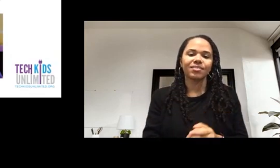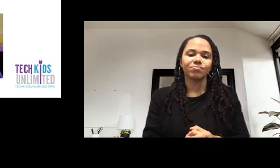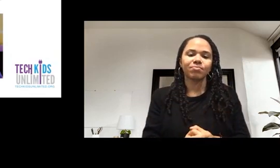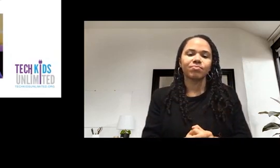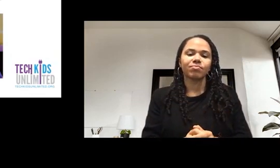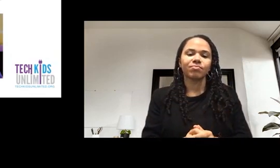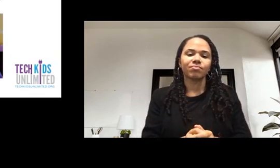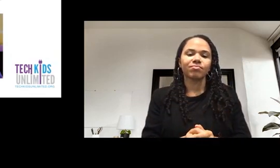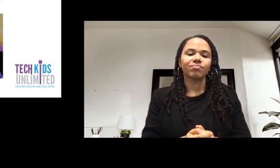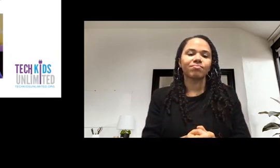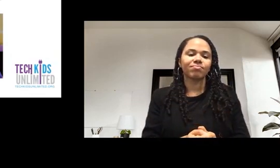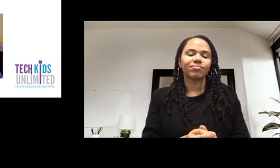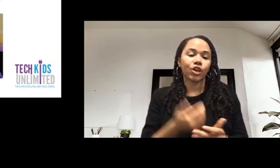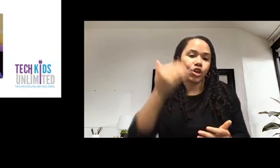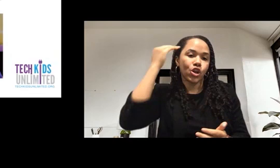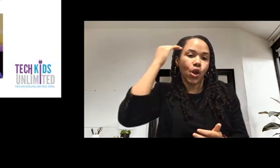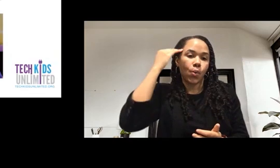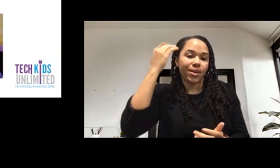making something real.